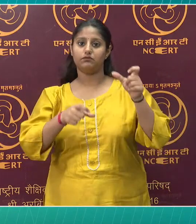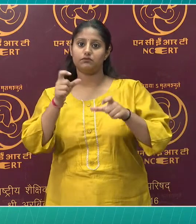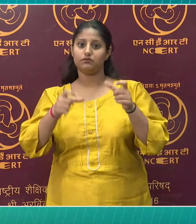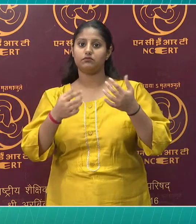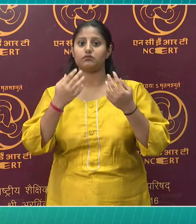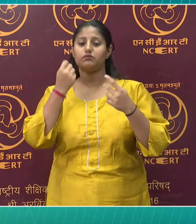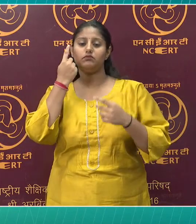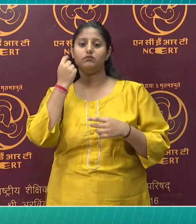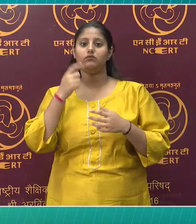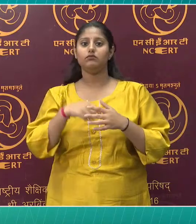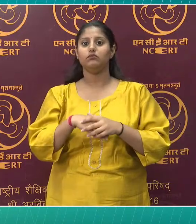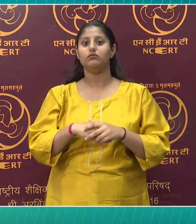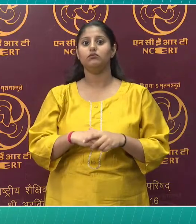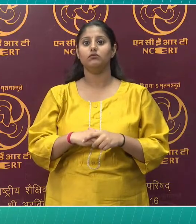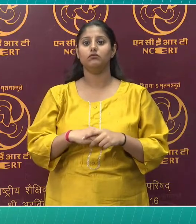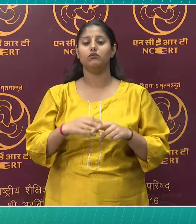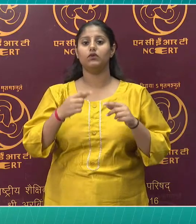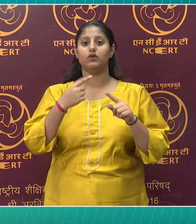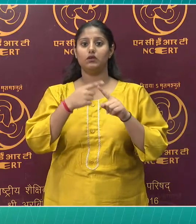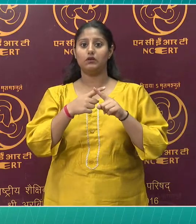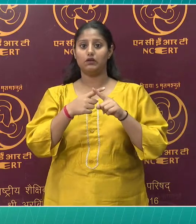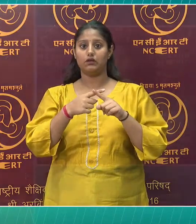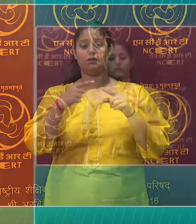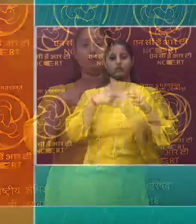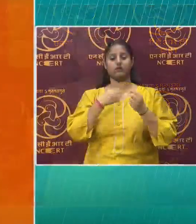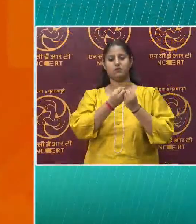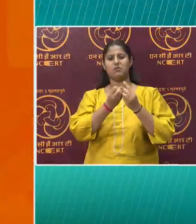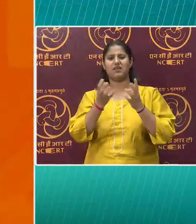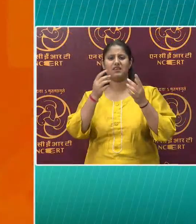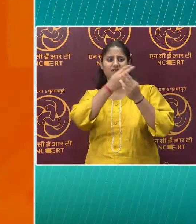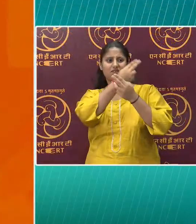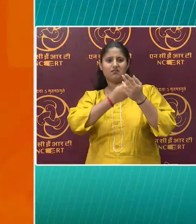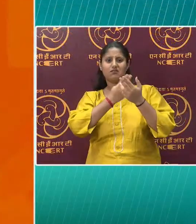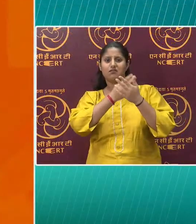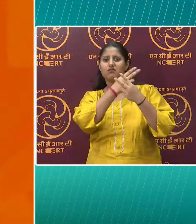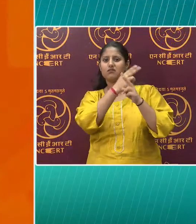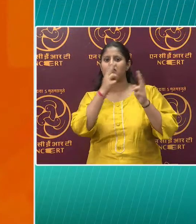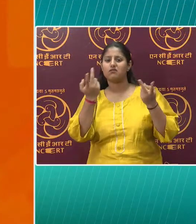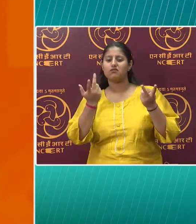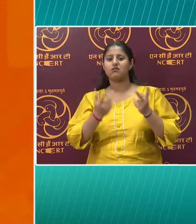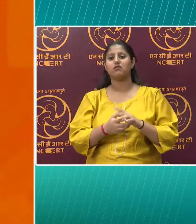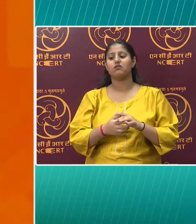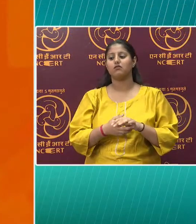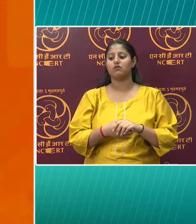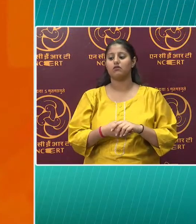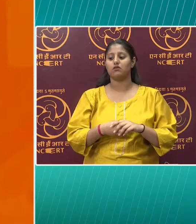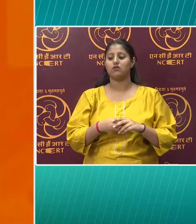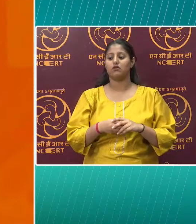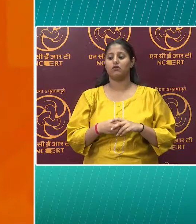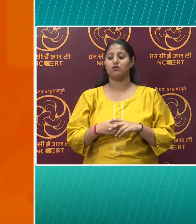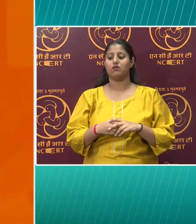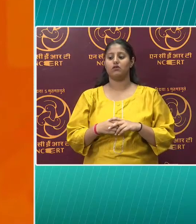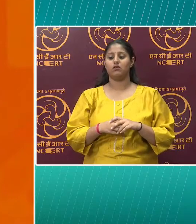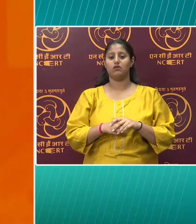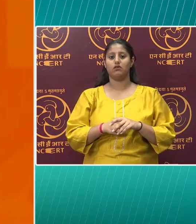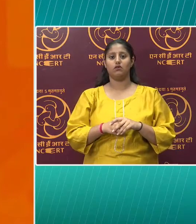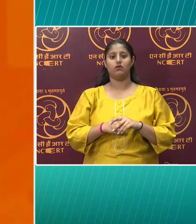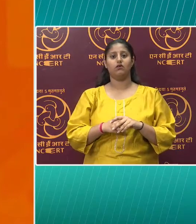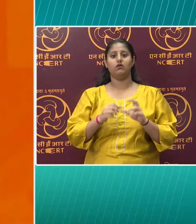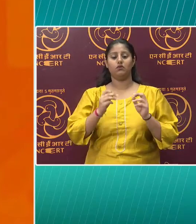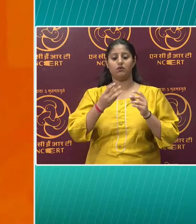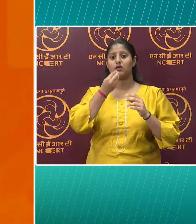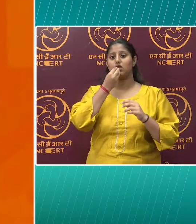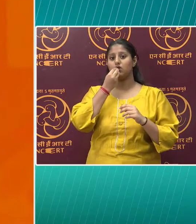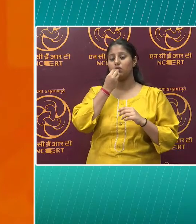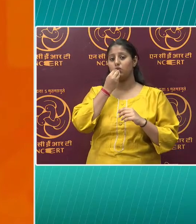foreigners, they visit and they appreciate a lot the kind of tribal museum that has been developed in Bhopal. Then